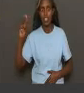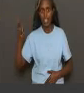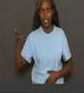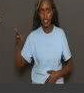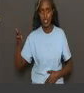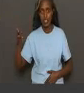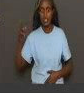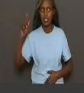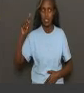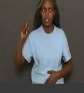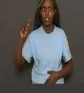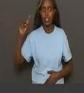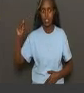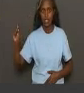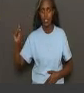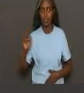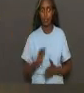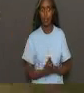H, T, T.